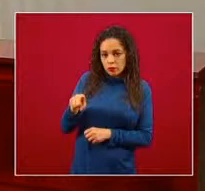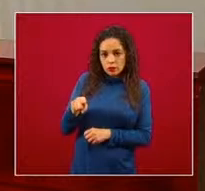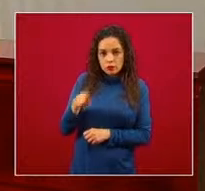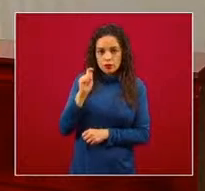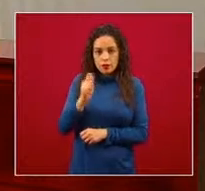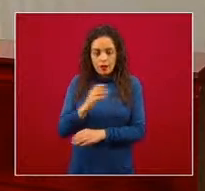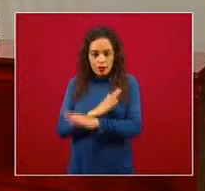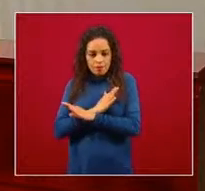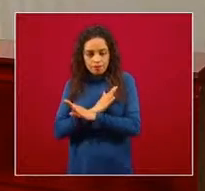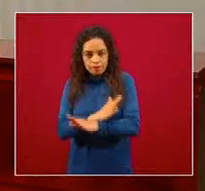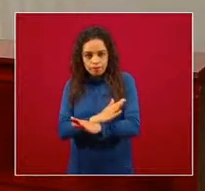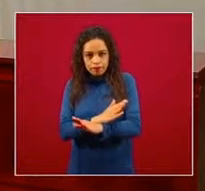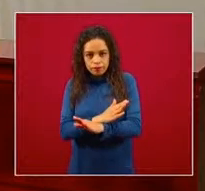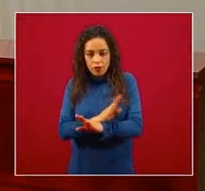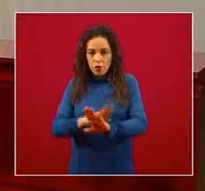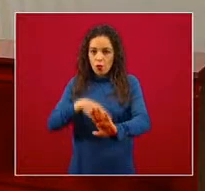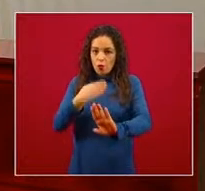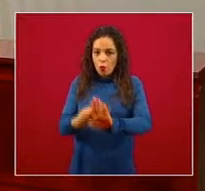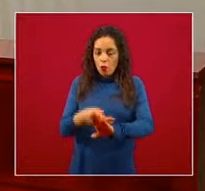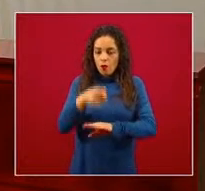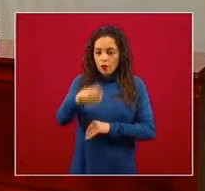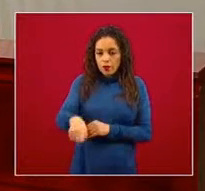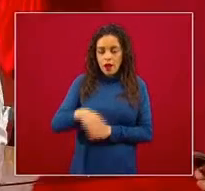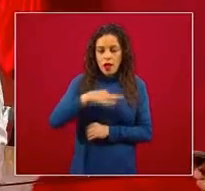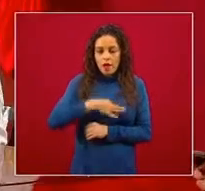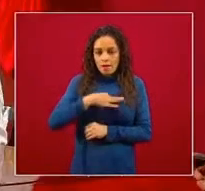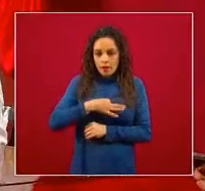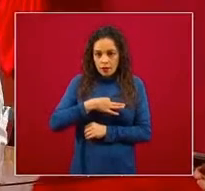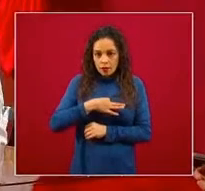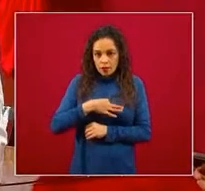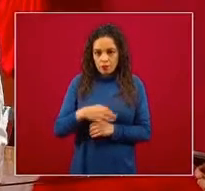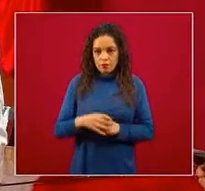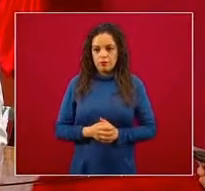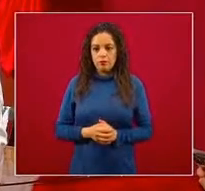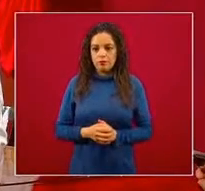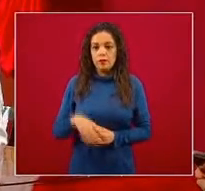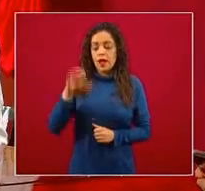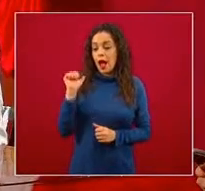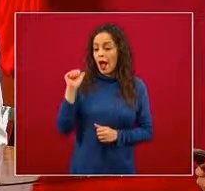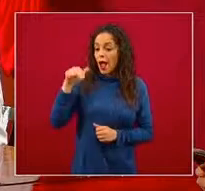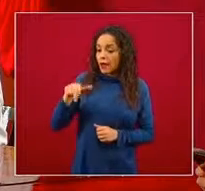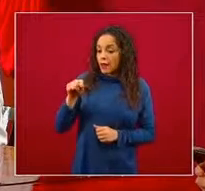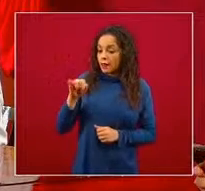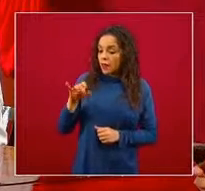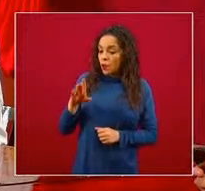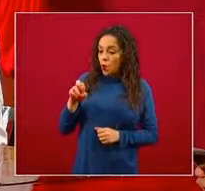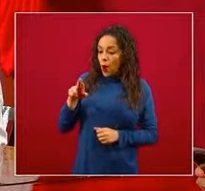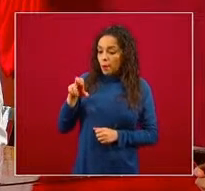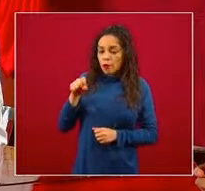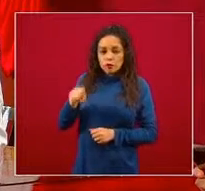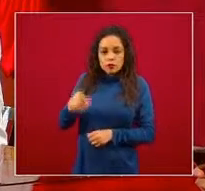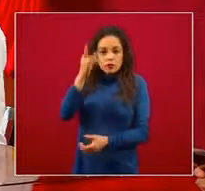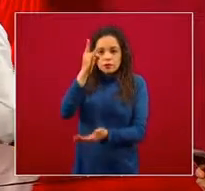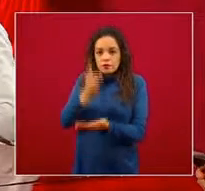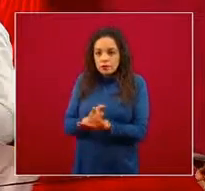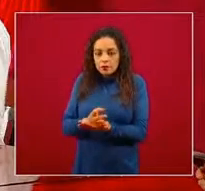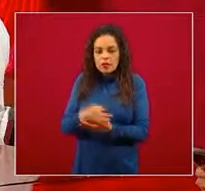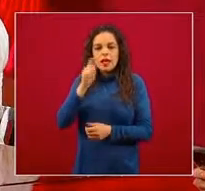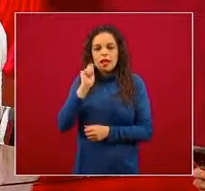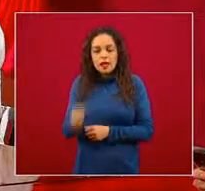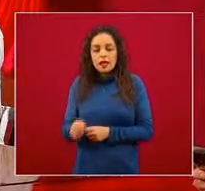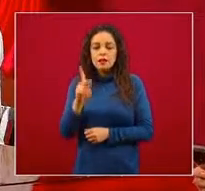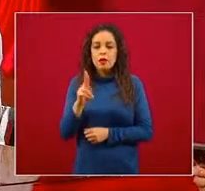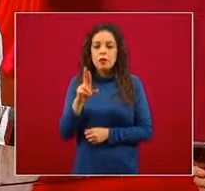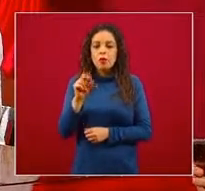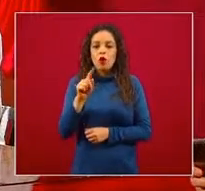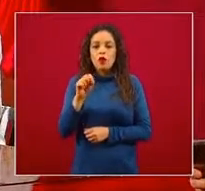antibodies, not the virus, not molecules, but the antibodies. These antibodies are